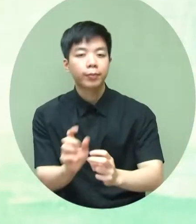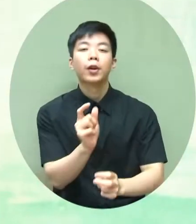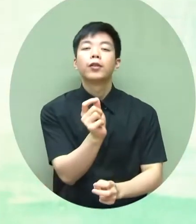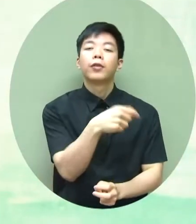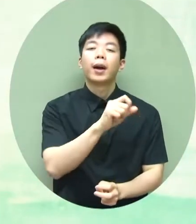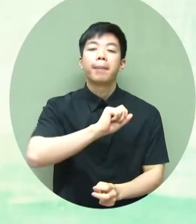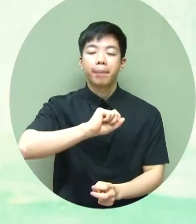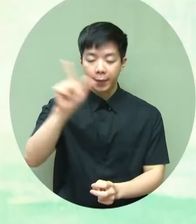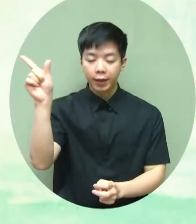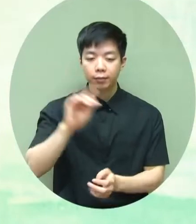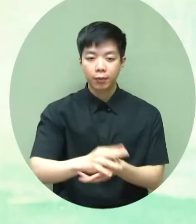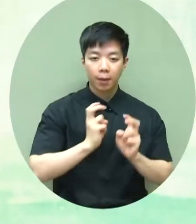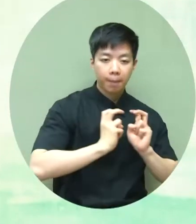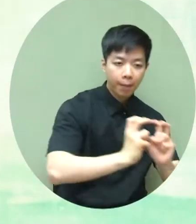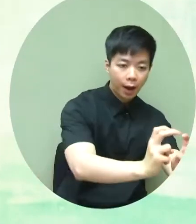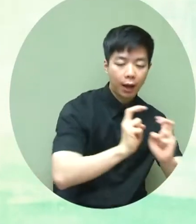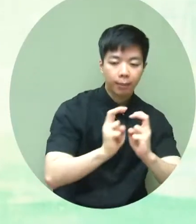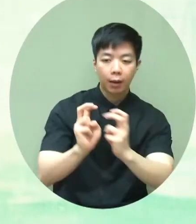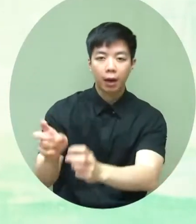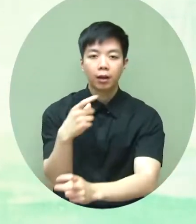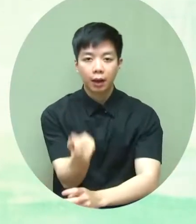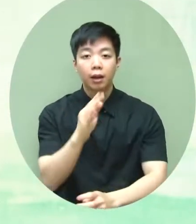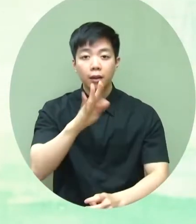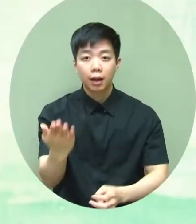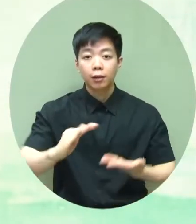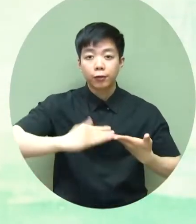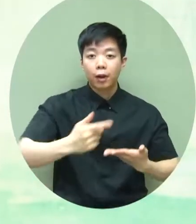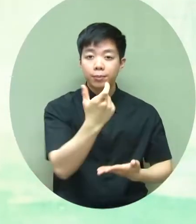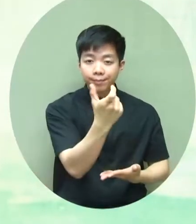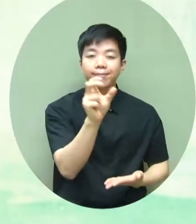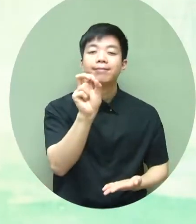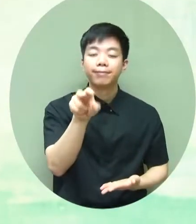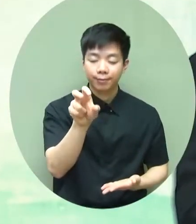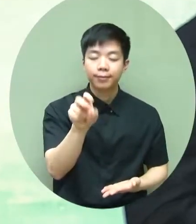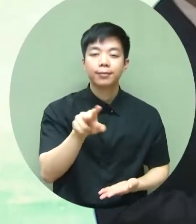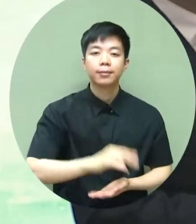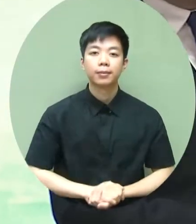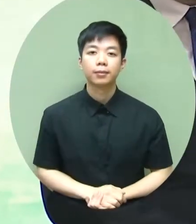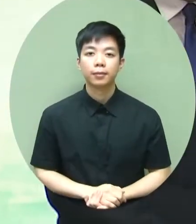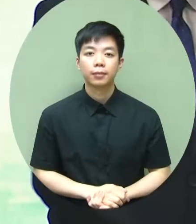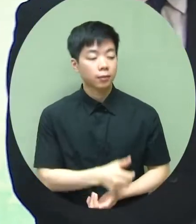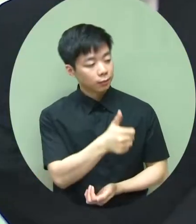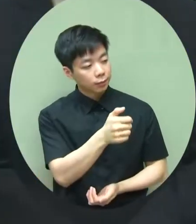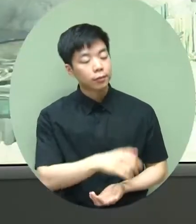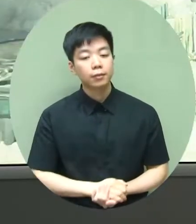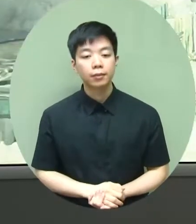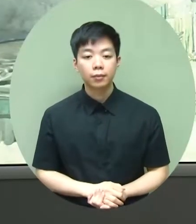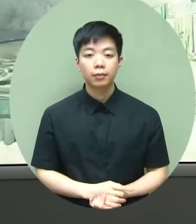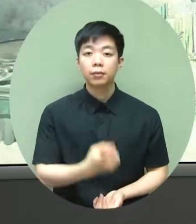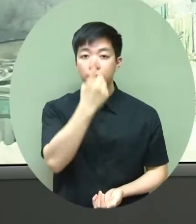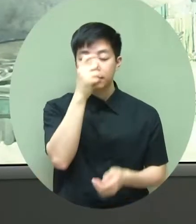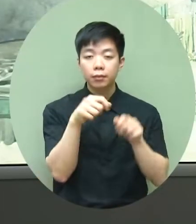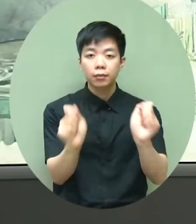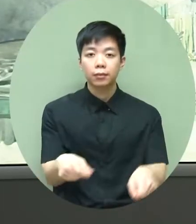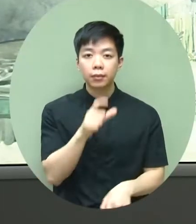actually, the duration is shorter and it is more accessible to different parts of the city. But then the fare is